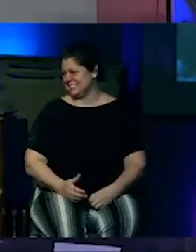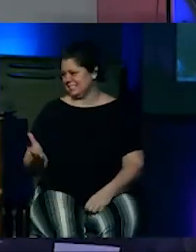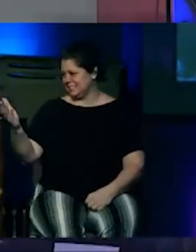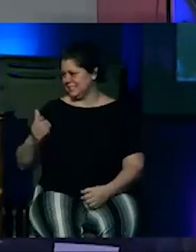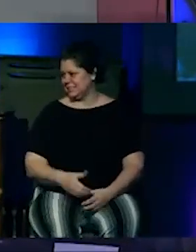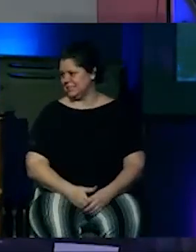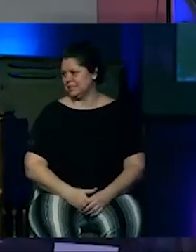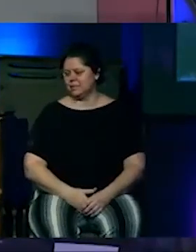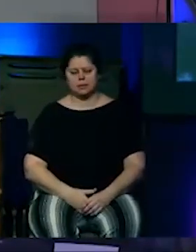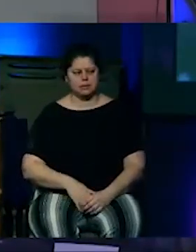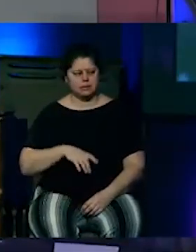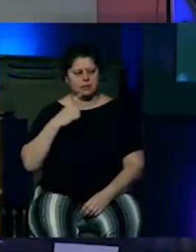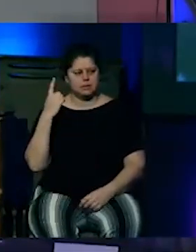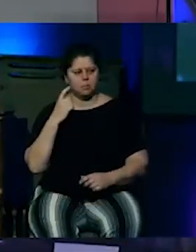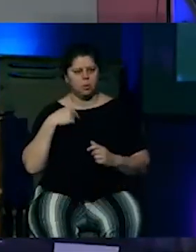Yeah.